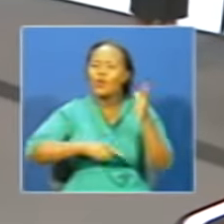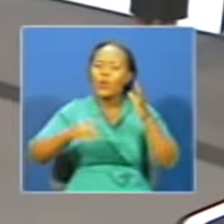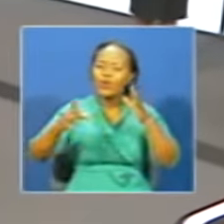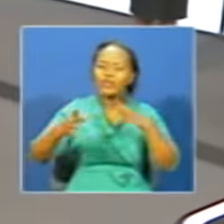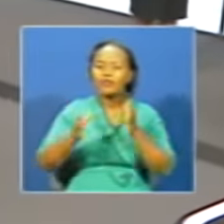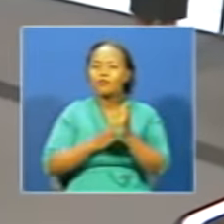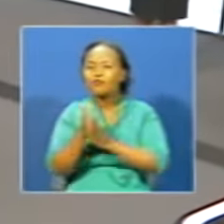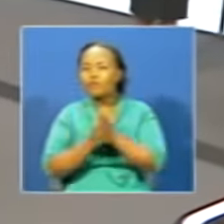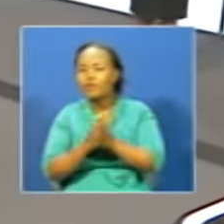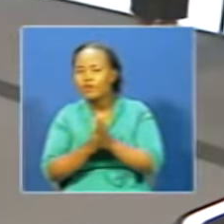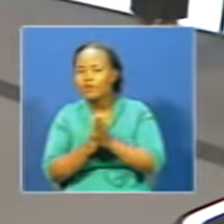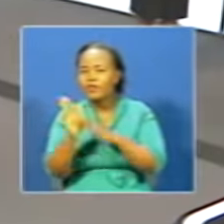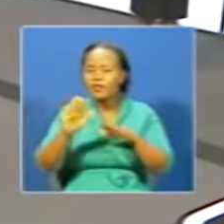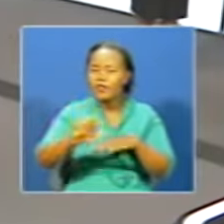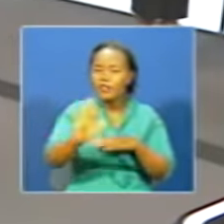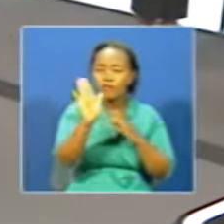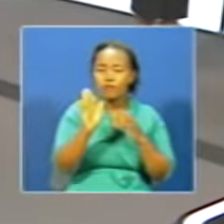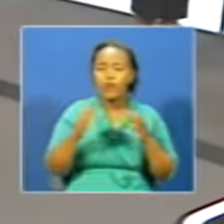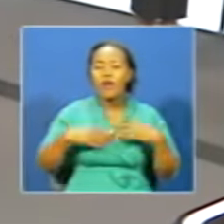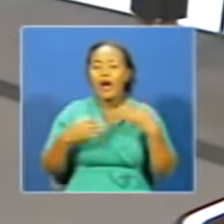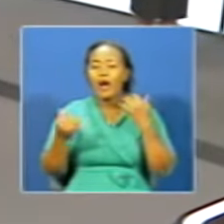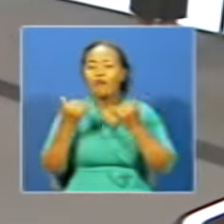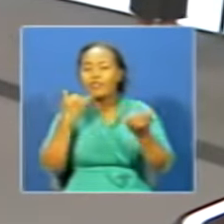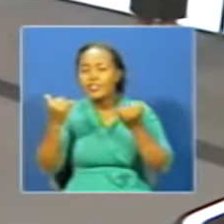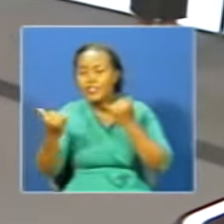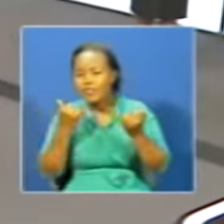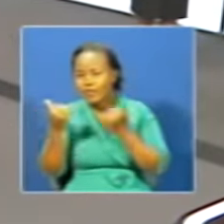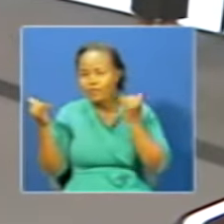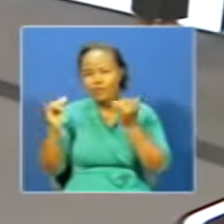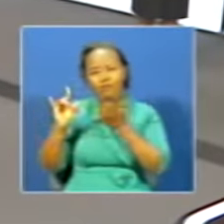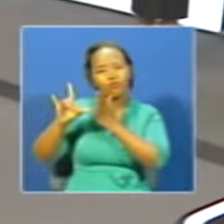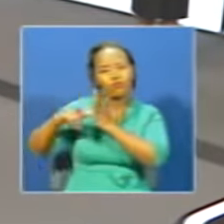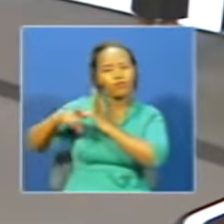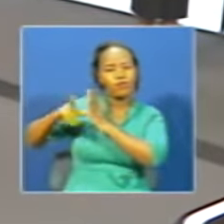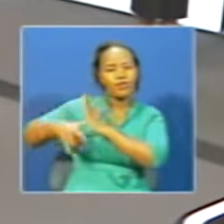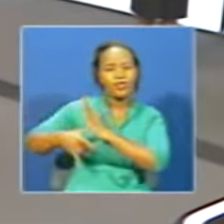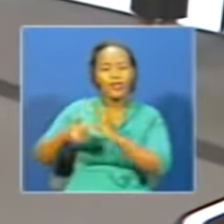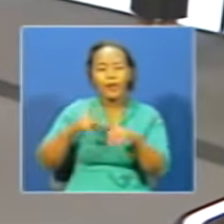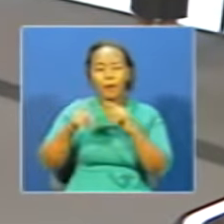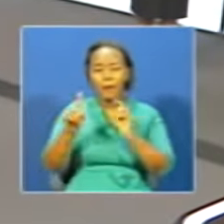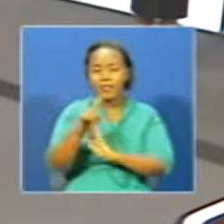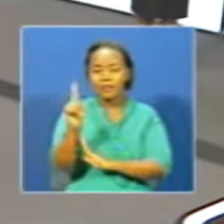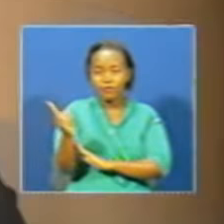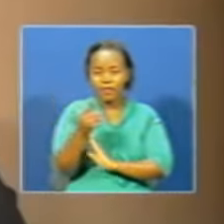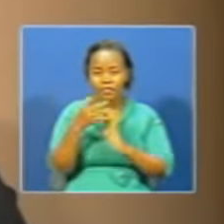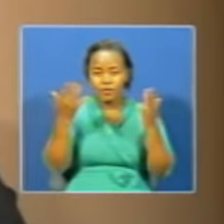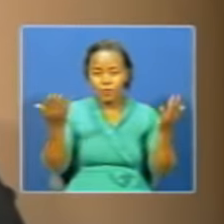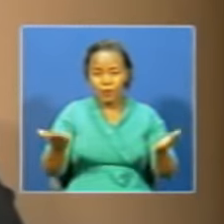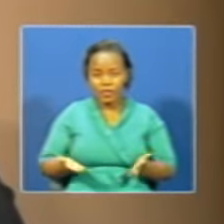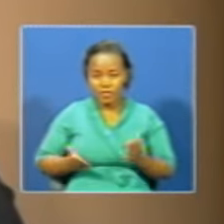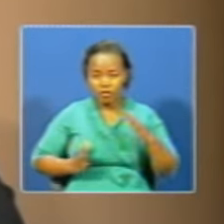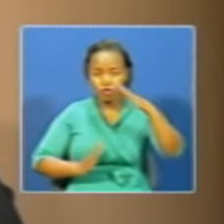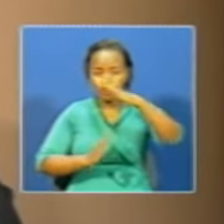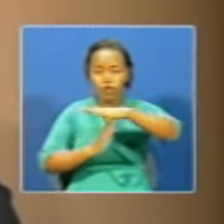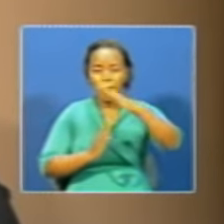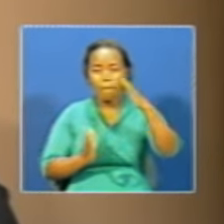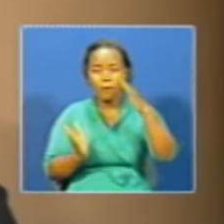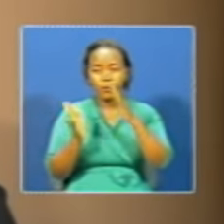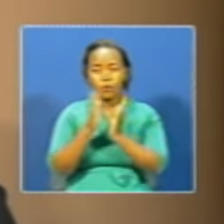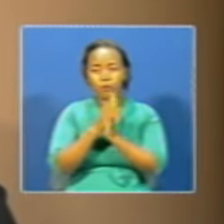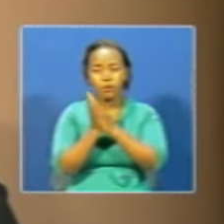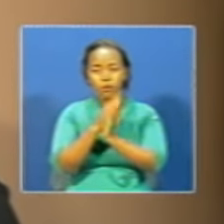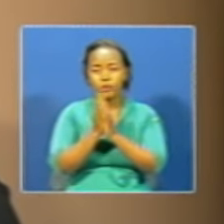up with that interview on perspective a little later on. But first things first, top in this live